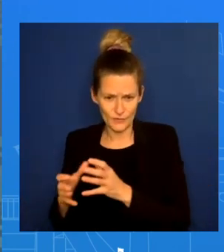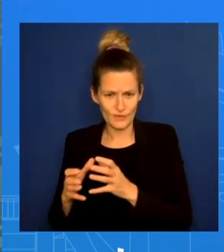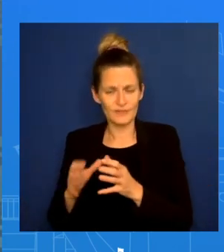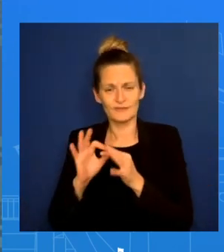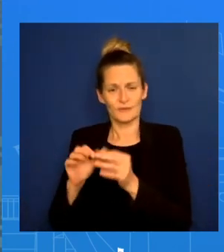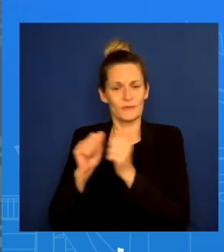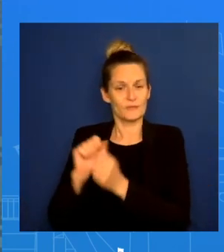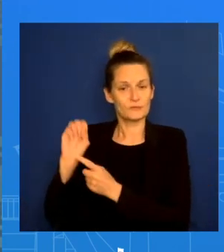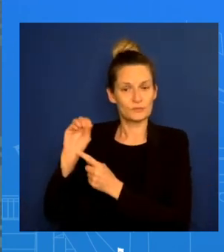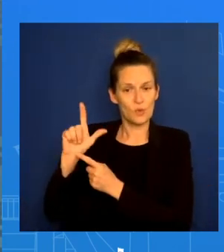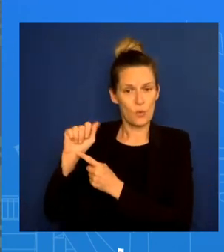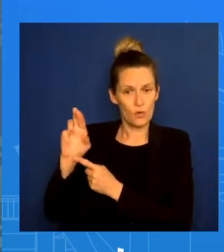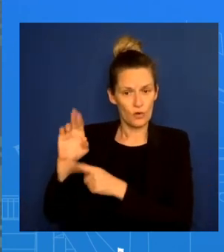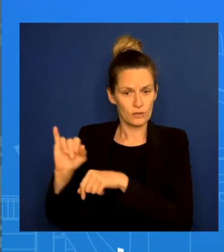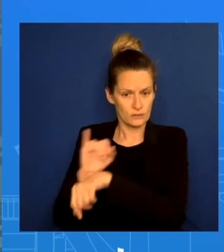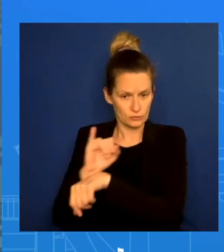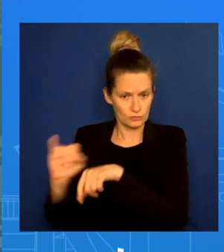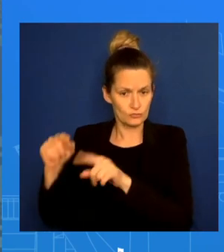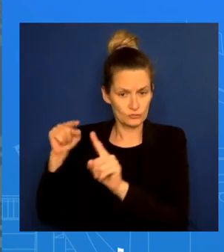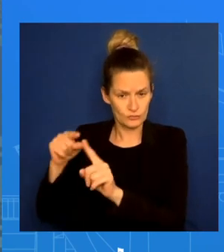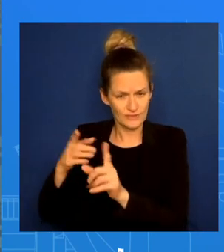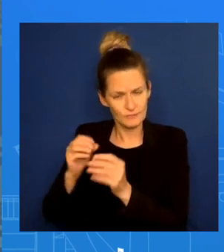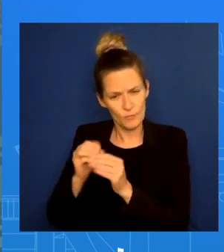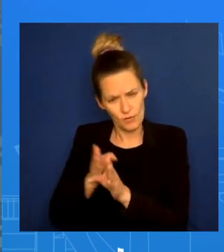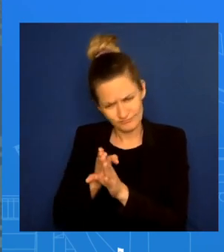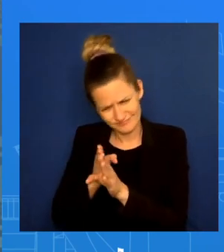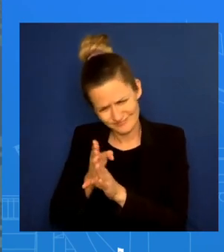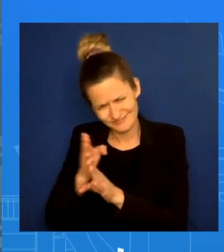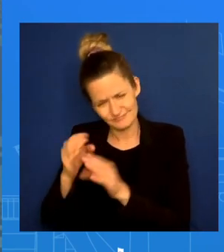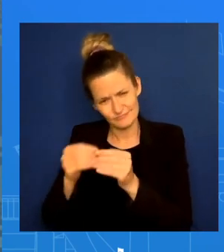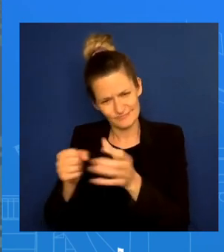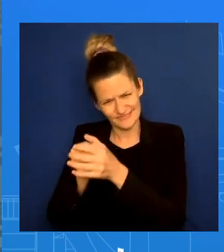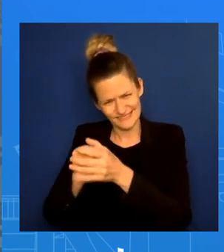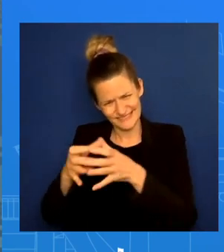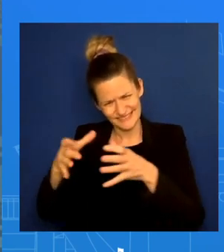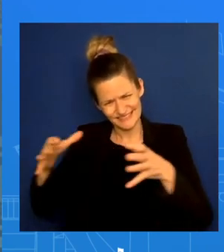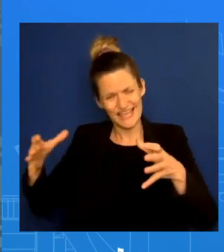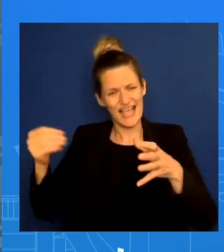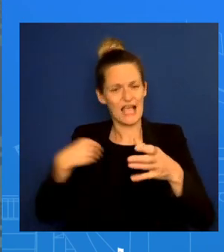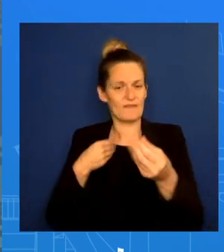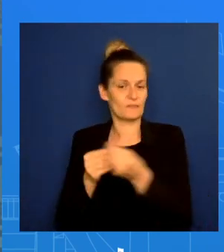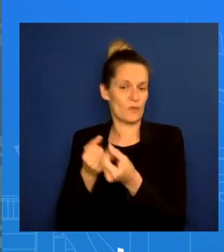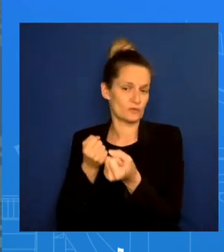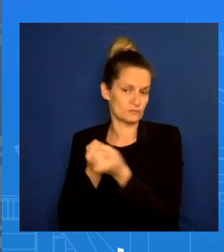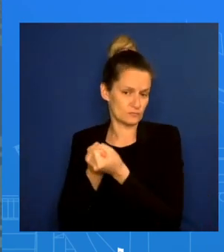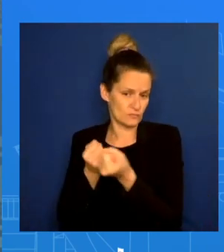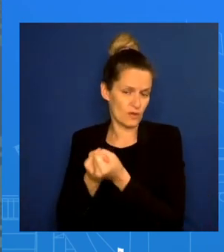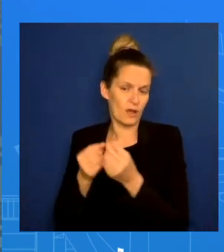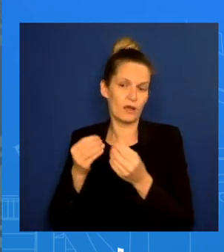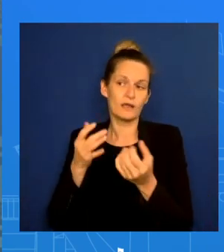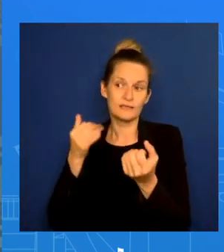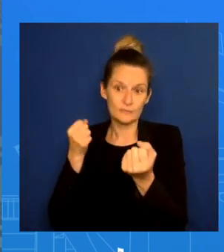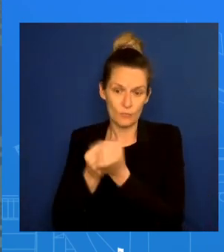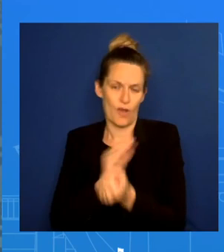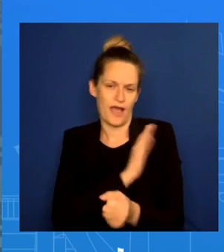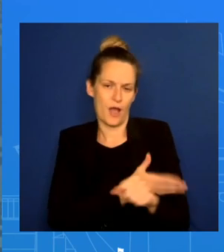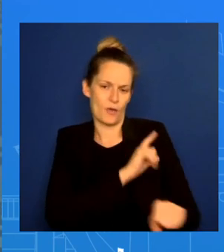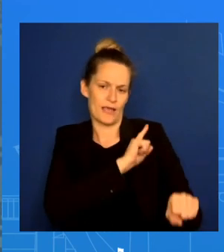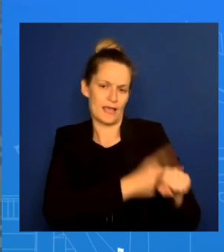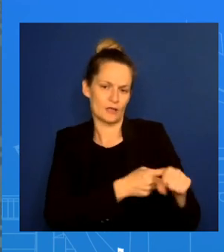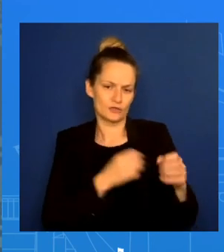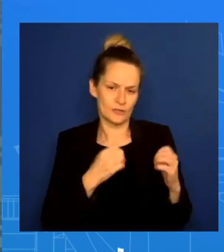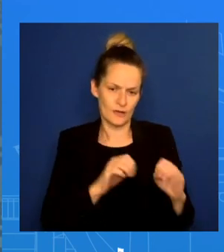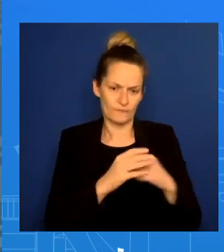bold action to tackle the climate crisis and protect Americans from threats like extreme heat, and he will continue to take